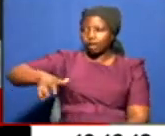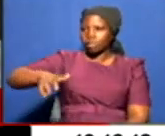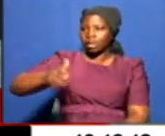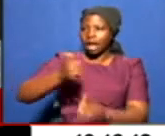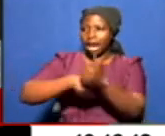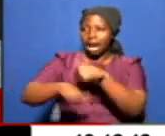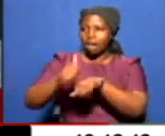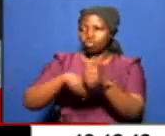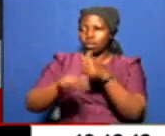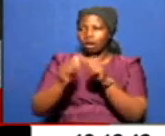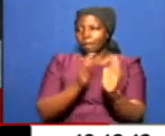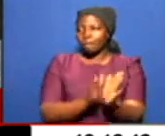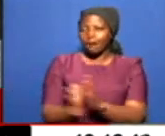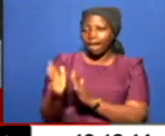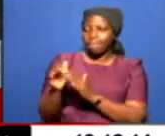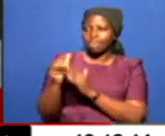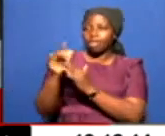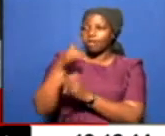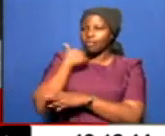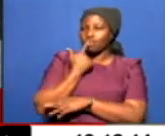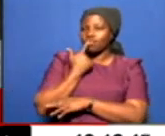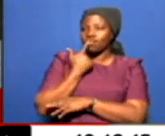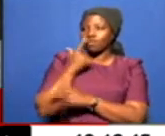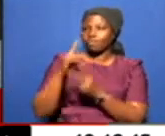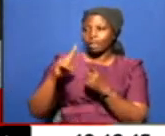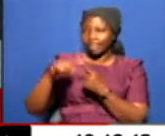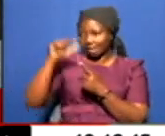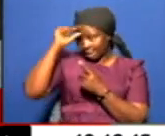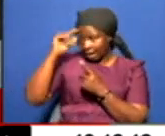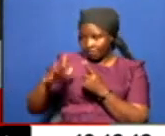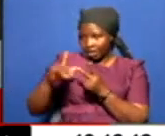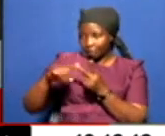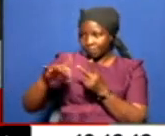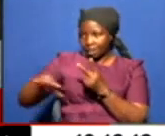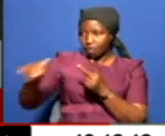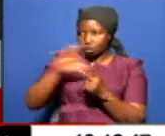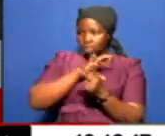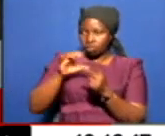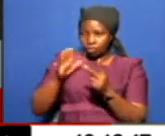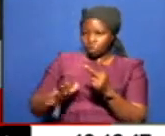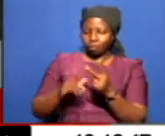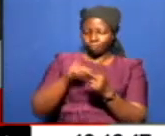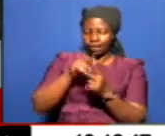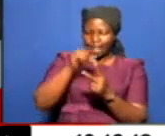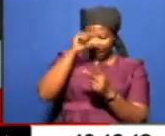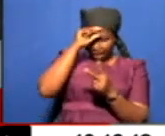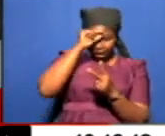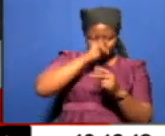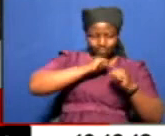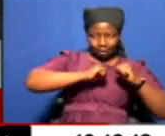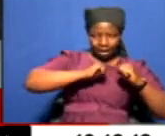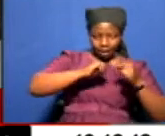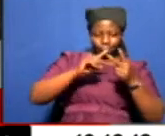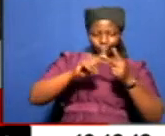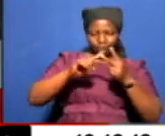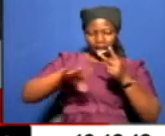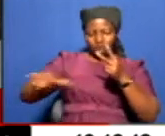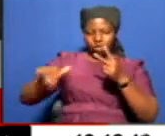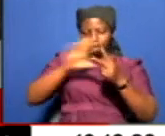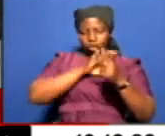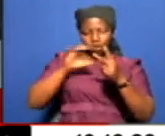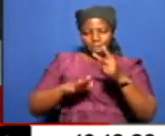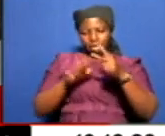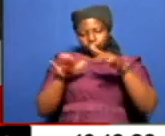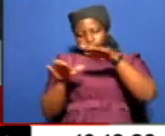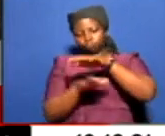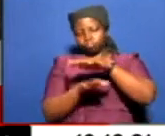the county commissioners, mm-hmm. Where the governor is the chair and the county commissioner is the co-chair. Mm-hmm. In that